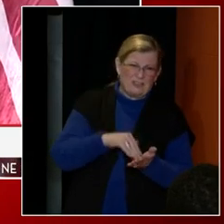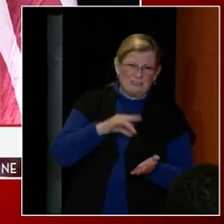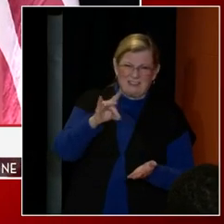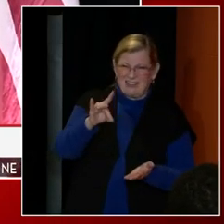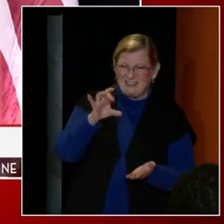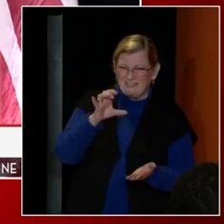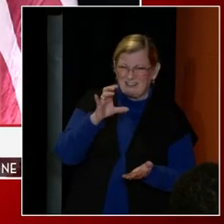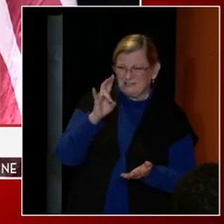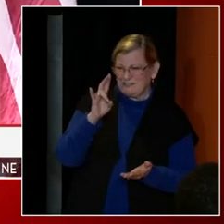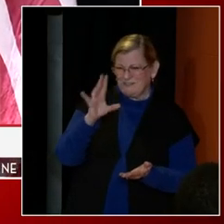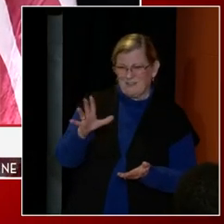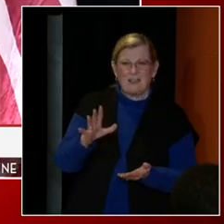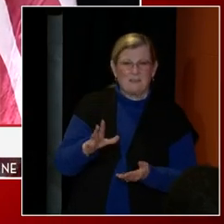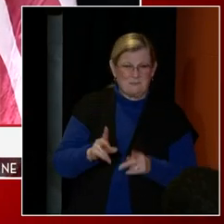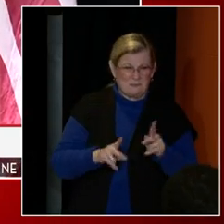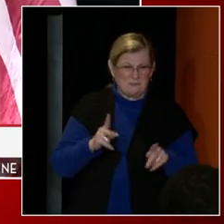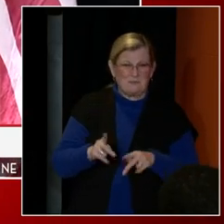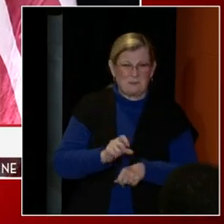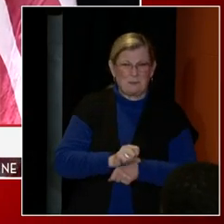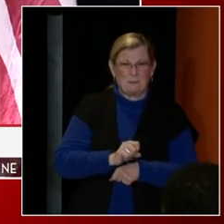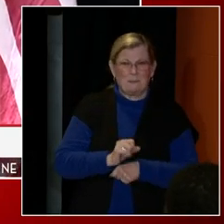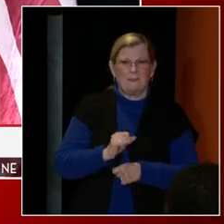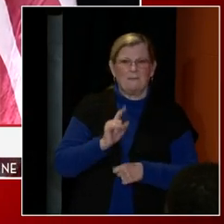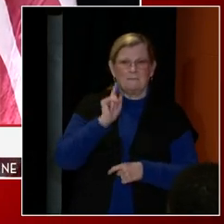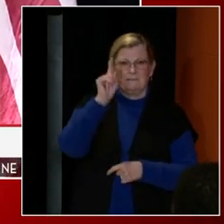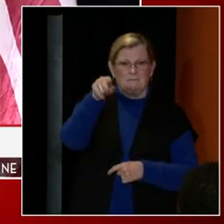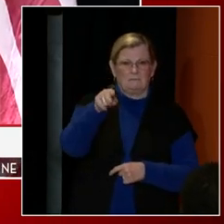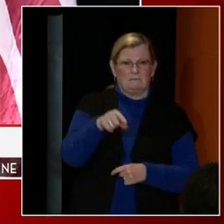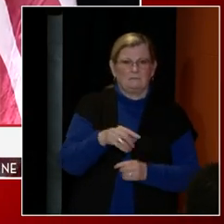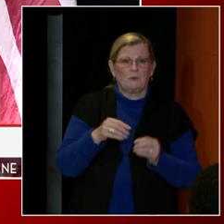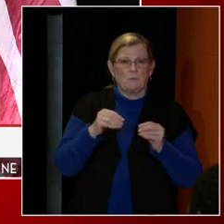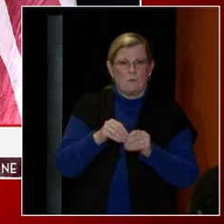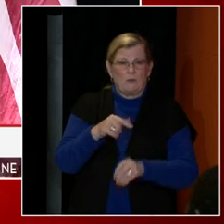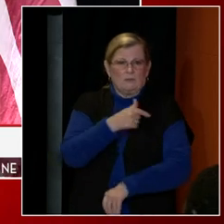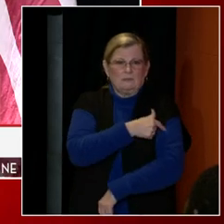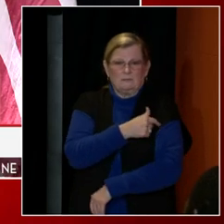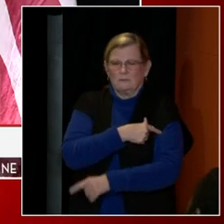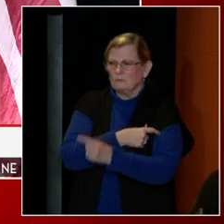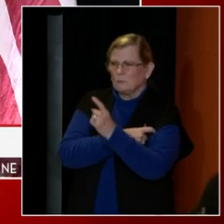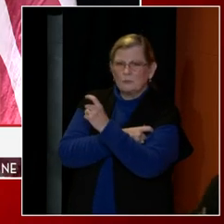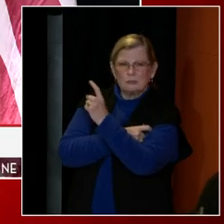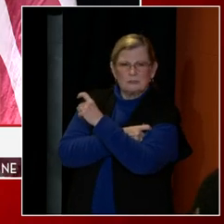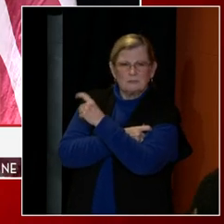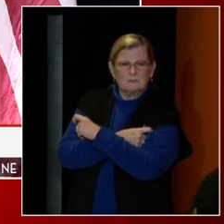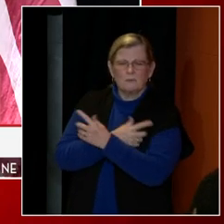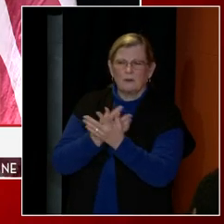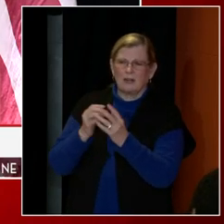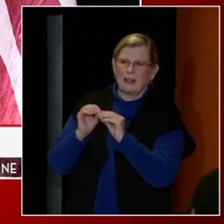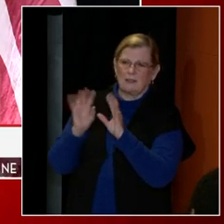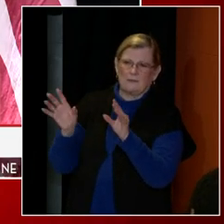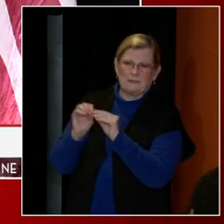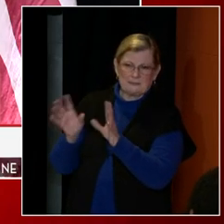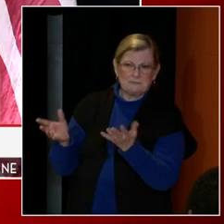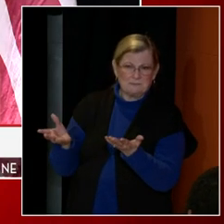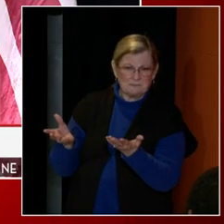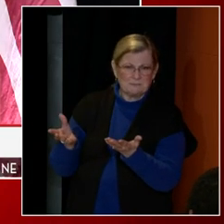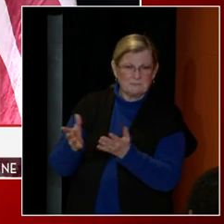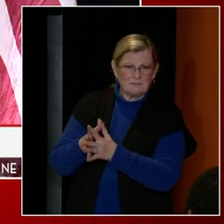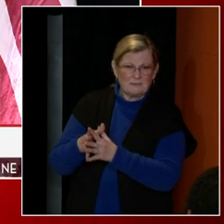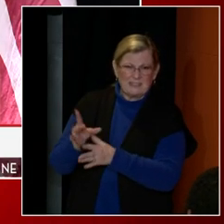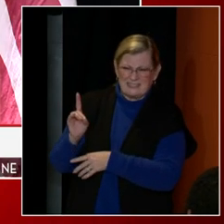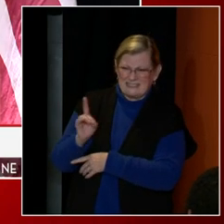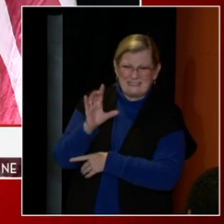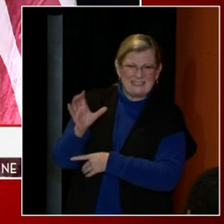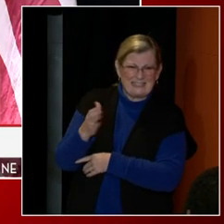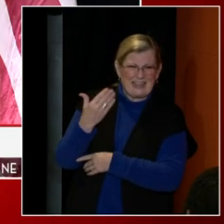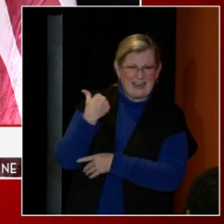Yes. Another vaccine question for Dr. Nesbitt. Please, just some clarity. The district currently has